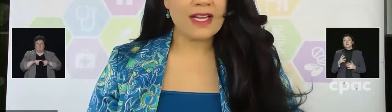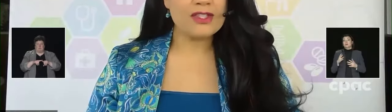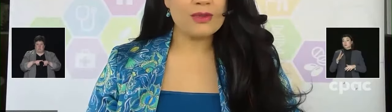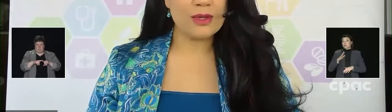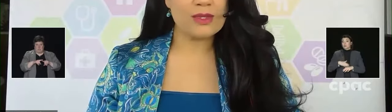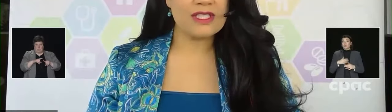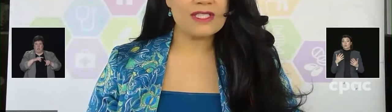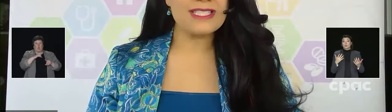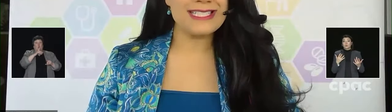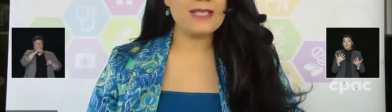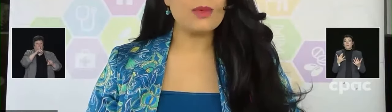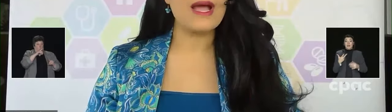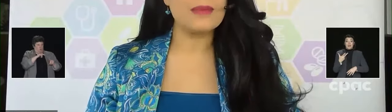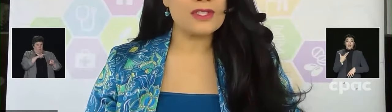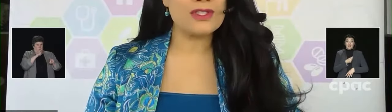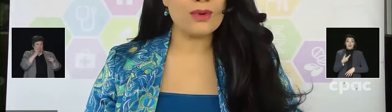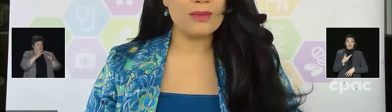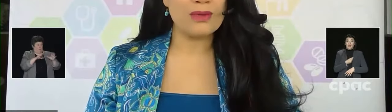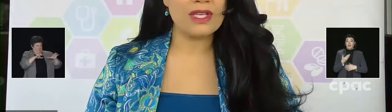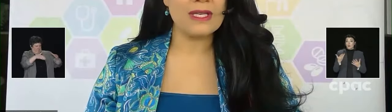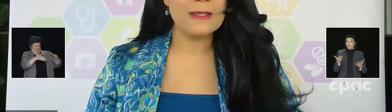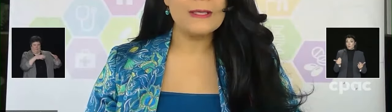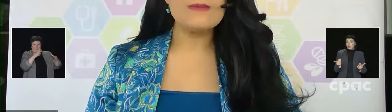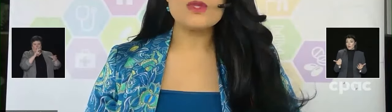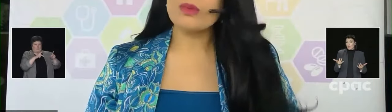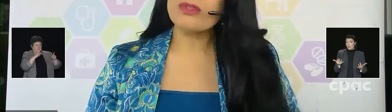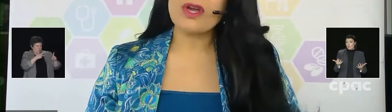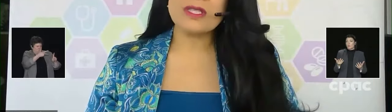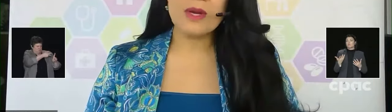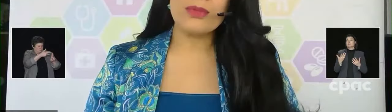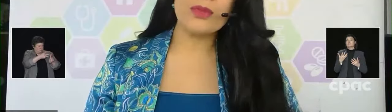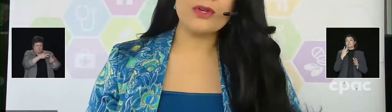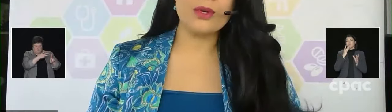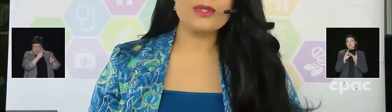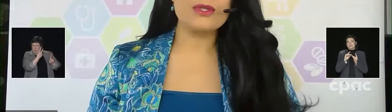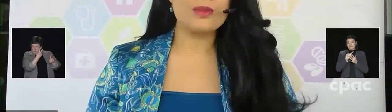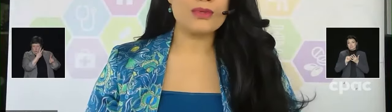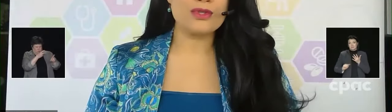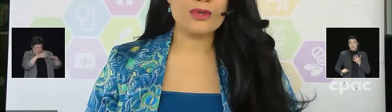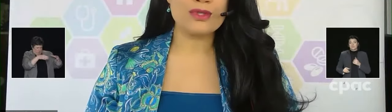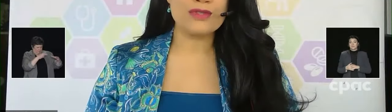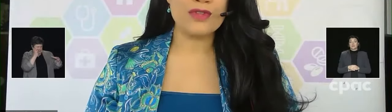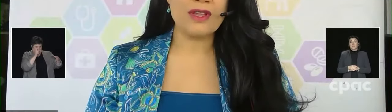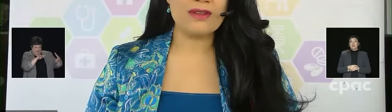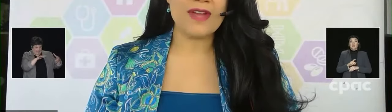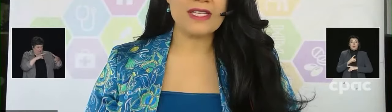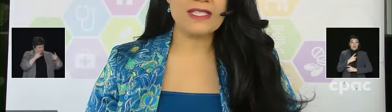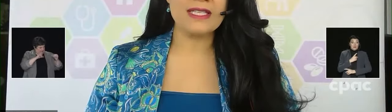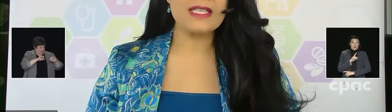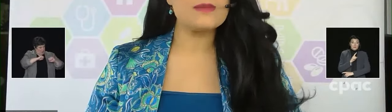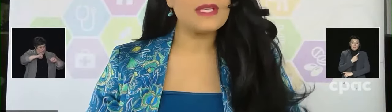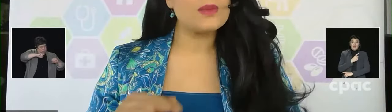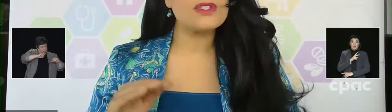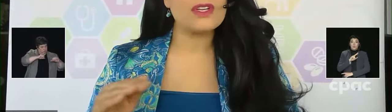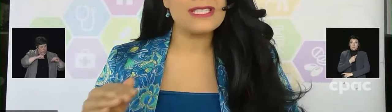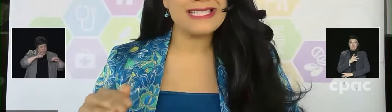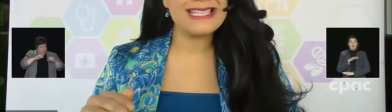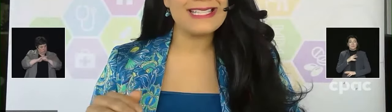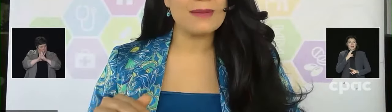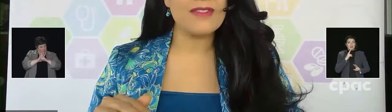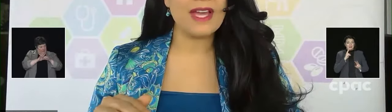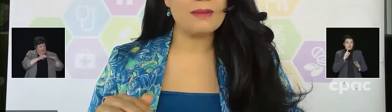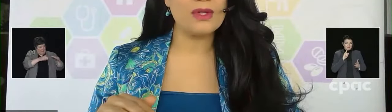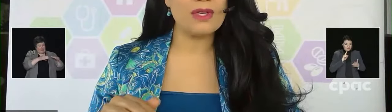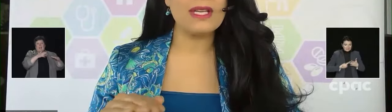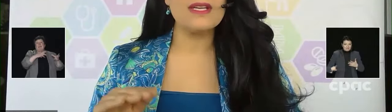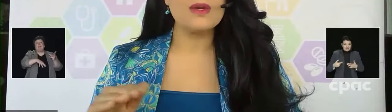that have had 2 doses to see what happens to their immunity. So when we talked about 3rd doses or booster doses for the other vaccine, it's because we started seeing